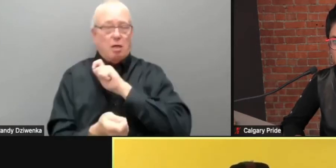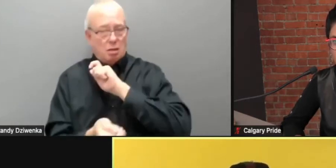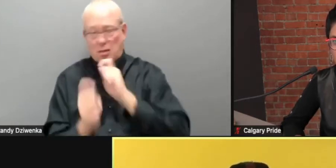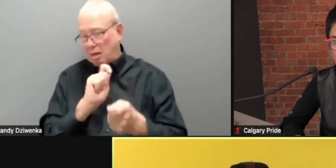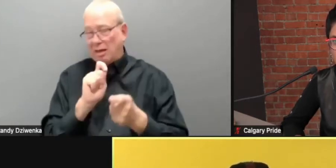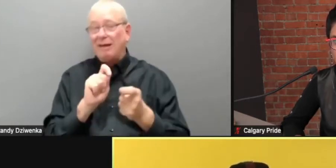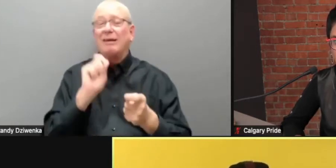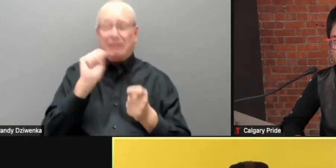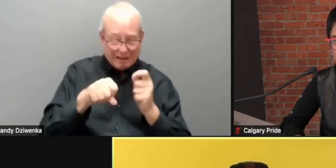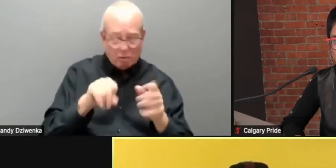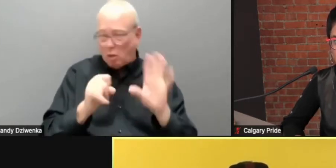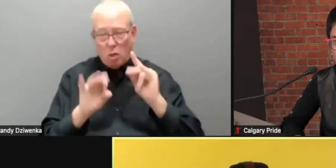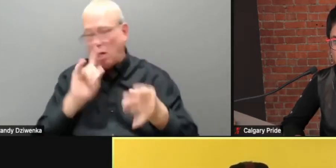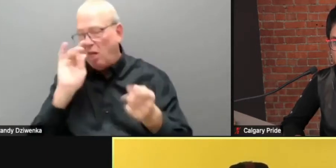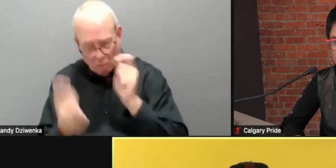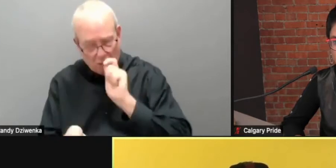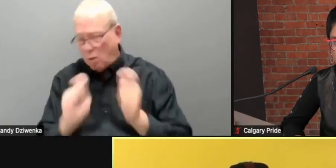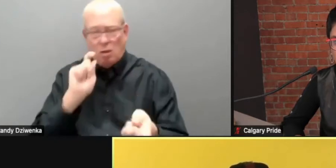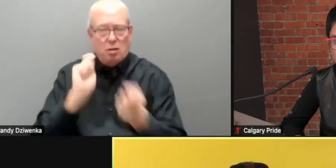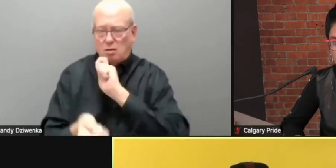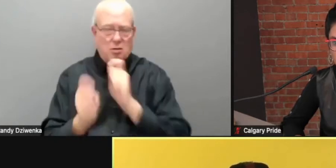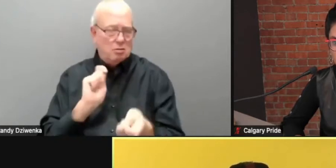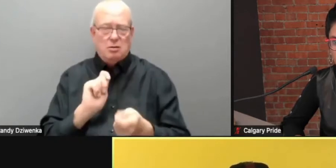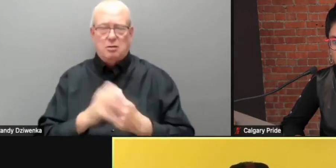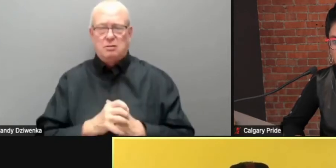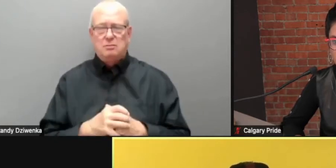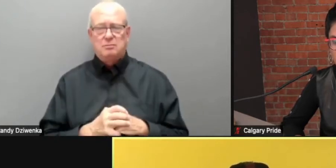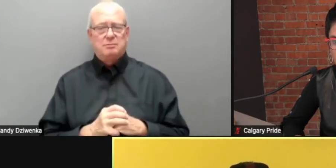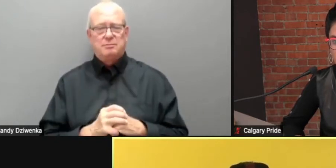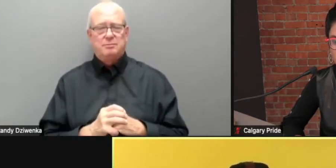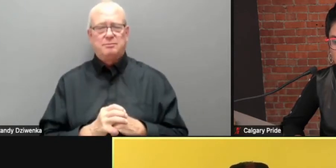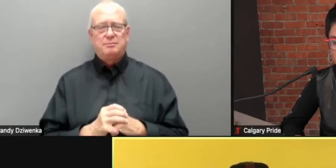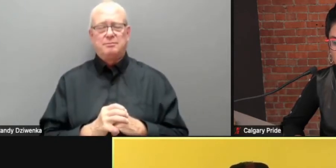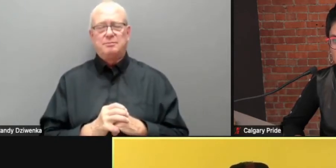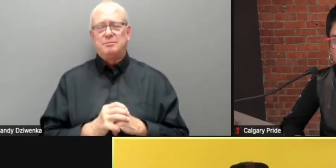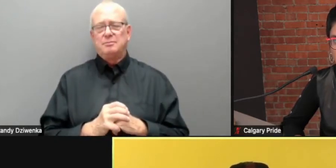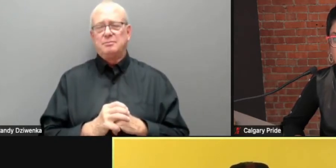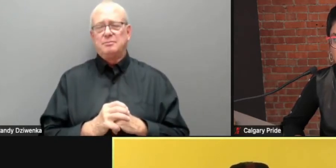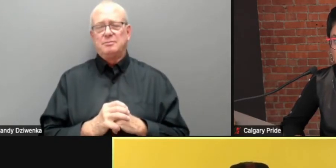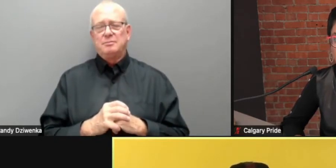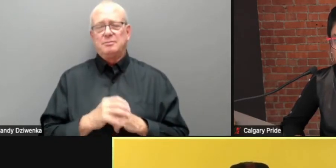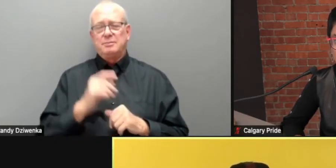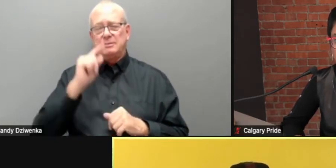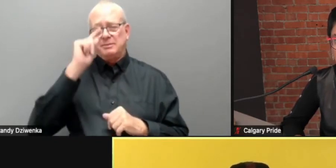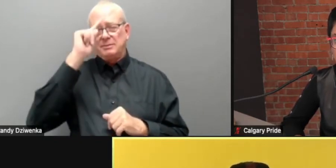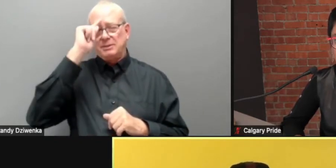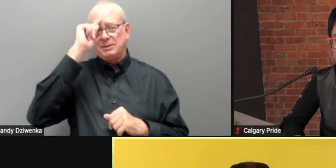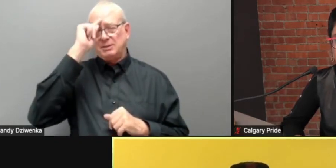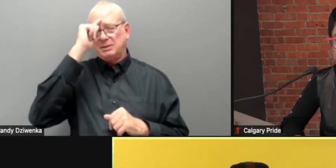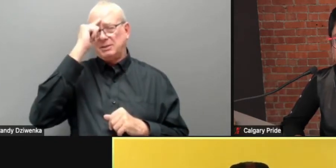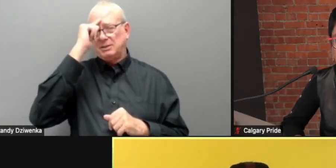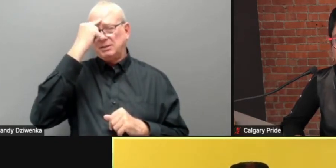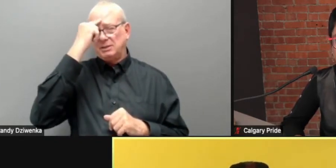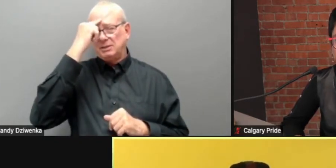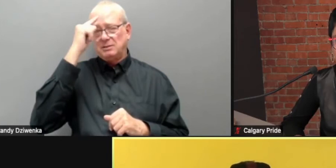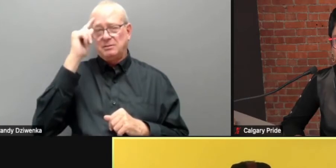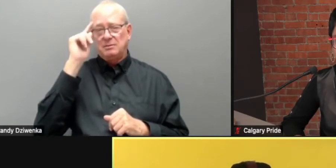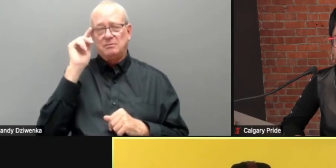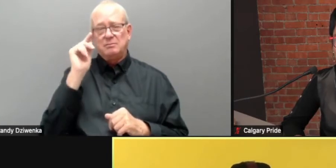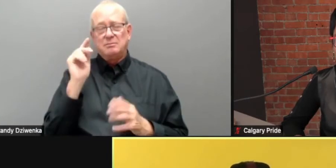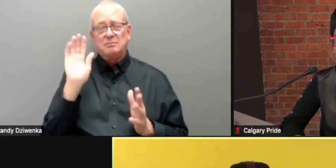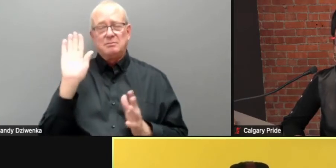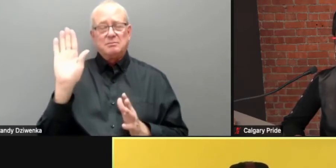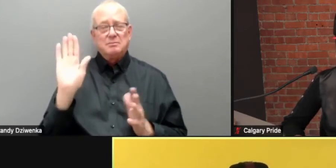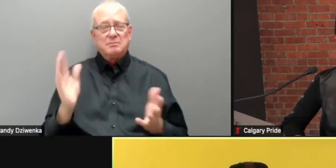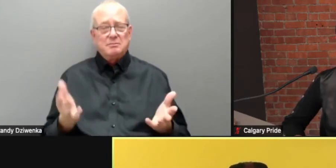which was not even an Indian law. And as I was mentioning, India is land of Kama Sutra. So there was no question that we had